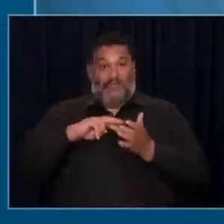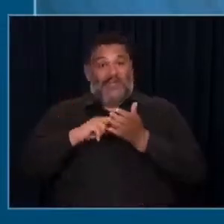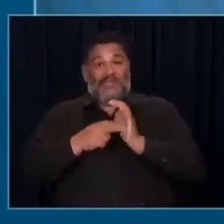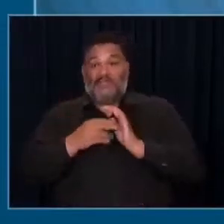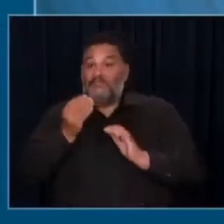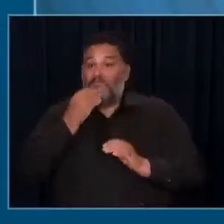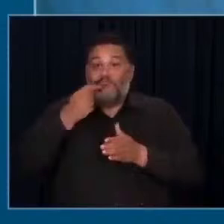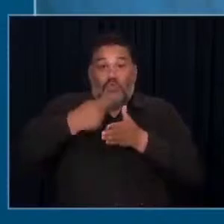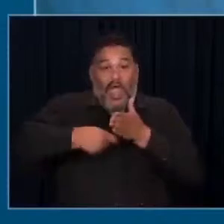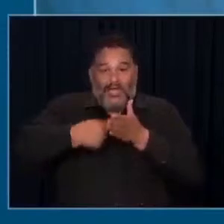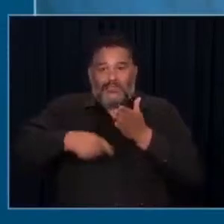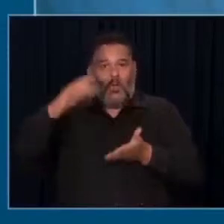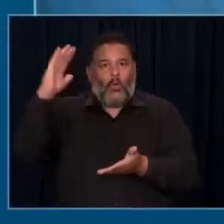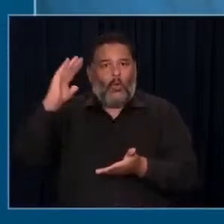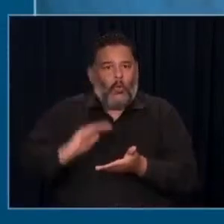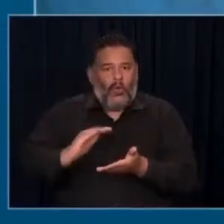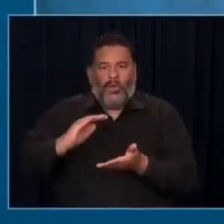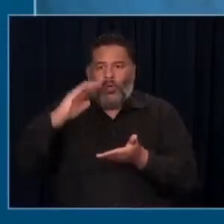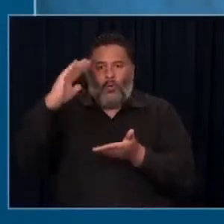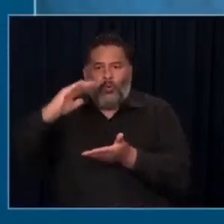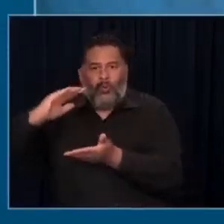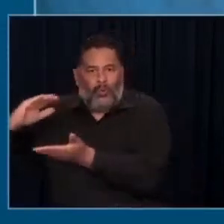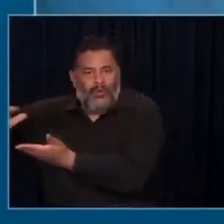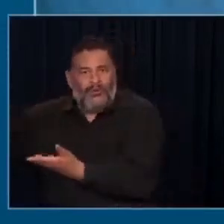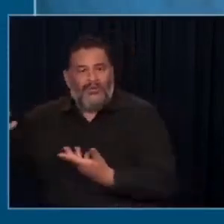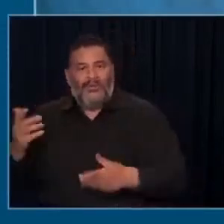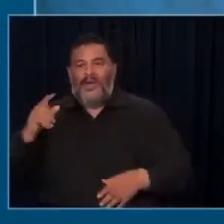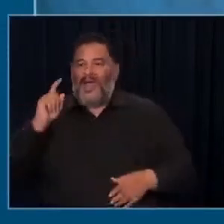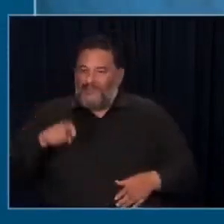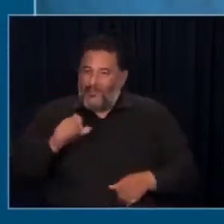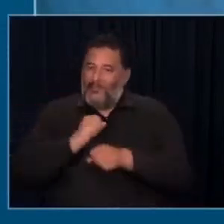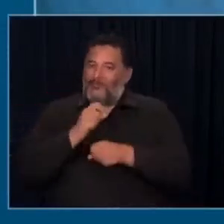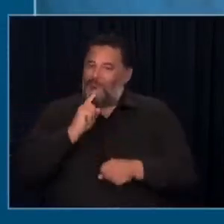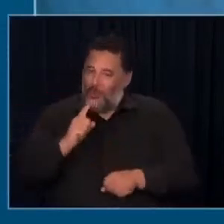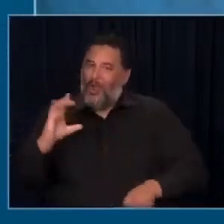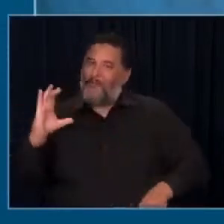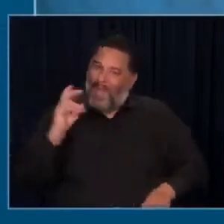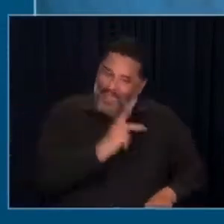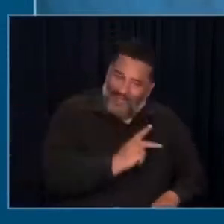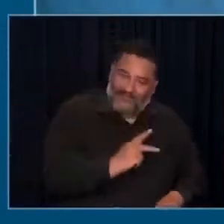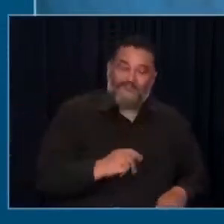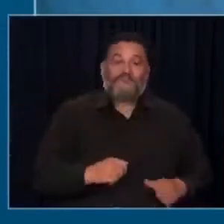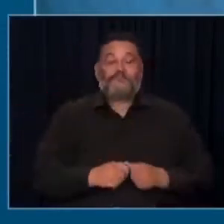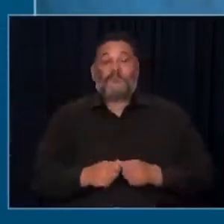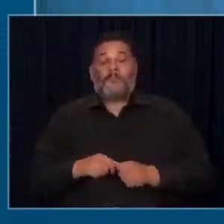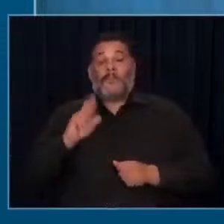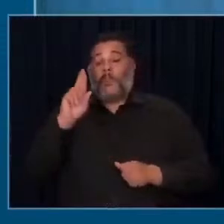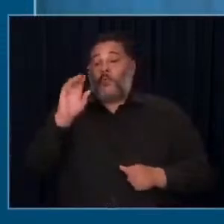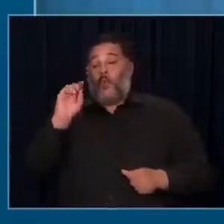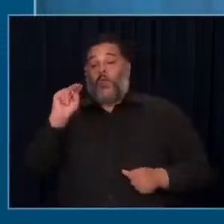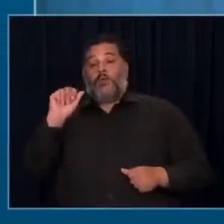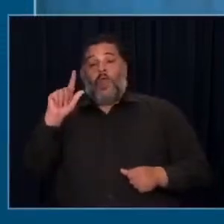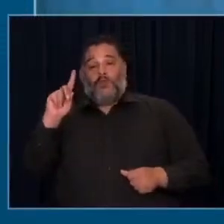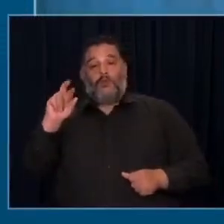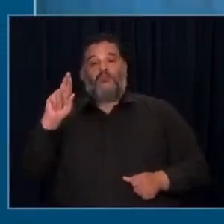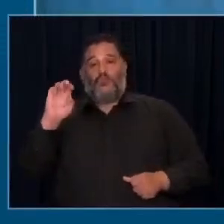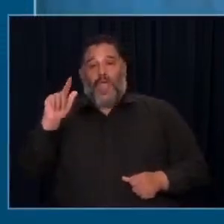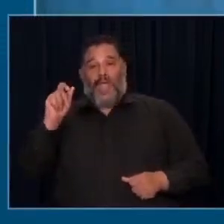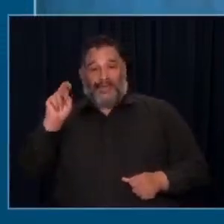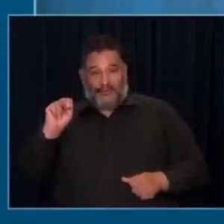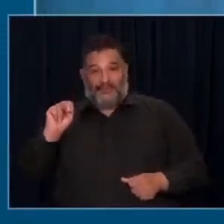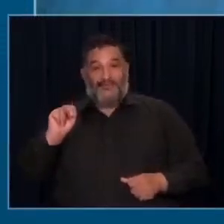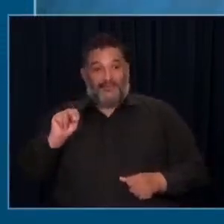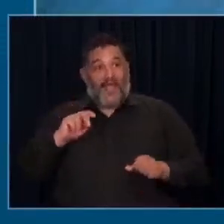food prices, and we need to make sure that we go back to that. The question that Ronald Reagan asked, and we